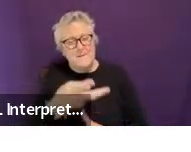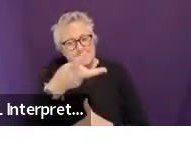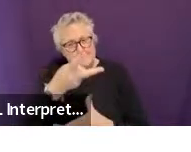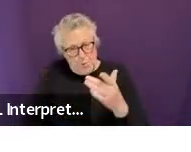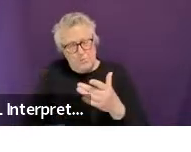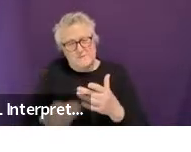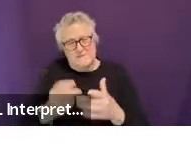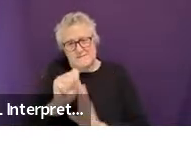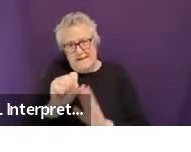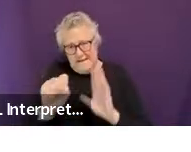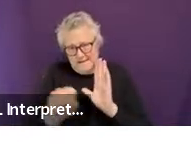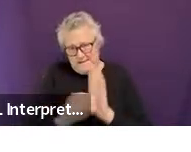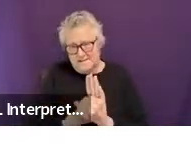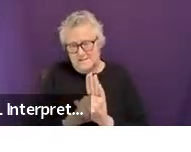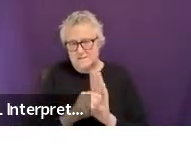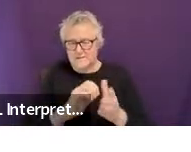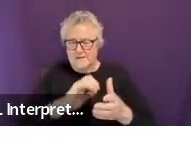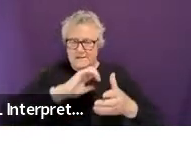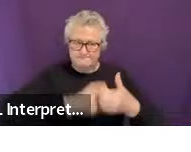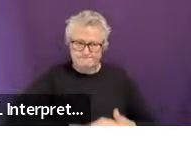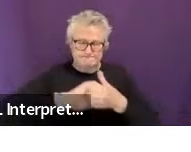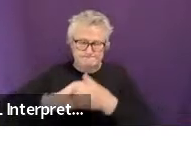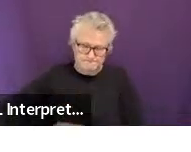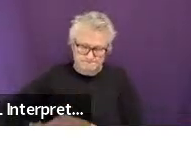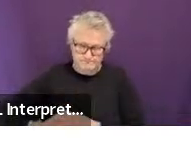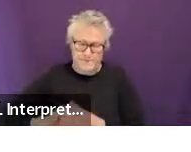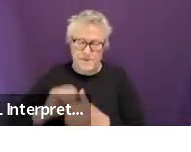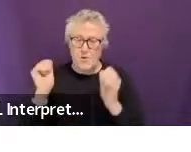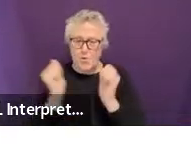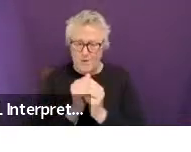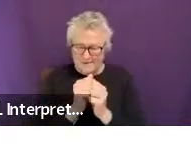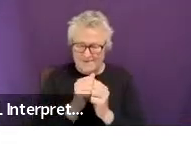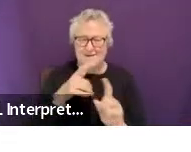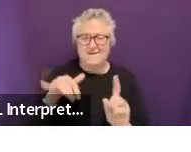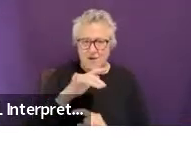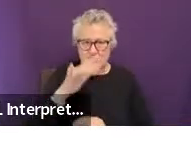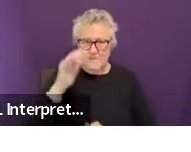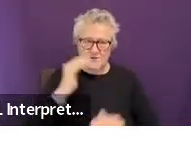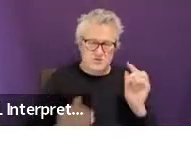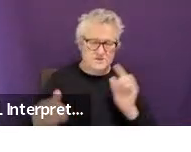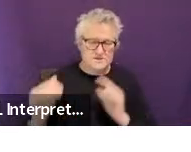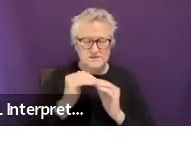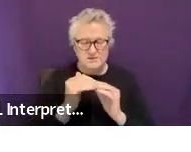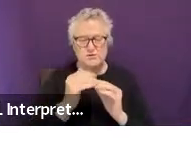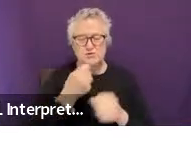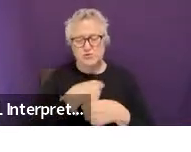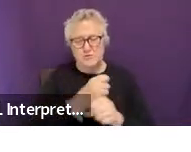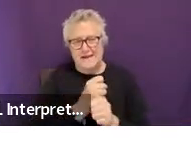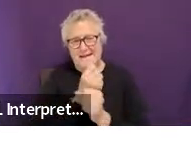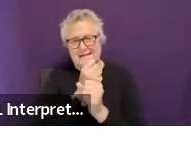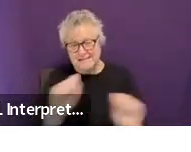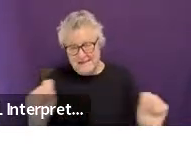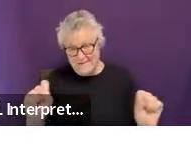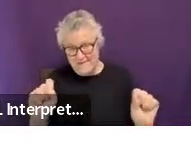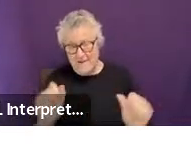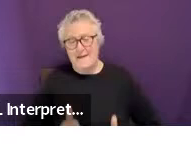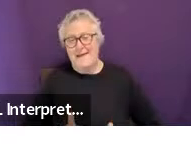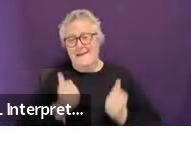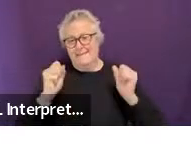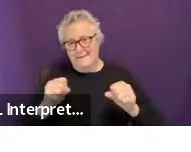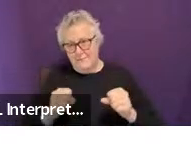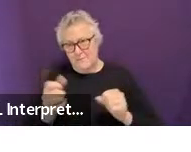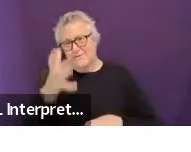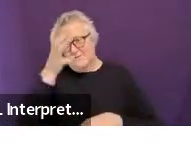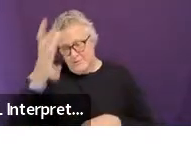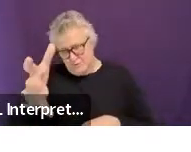the needs of our diverse communities on both sides of the river with environmental justice and creates a safe and livable future. We've posted our full value